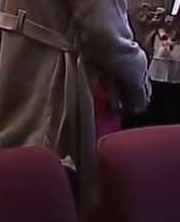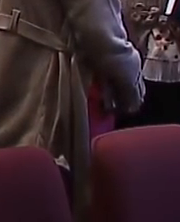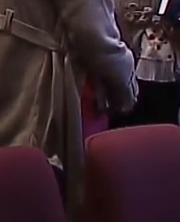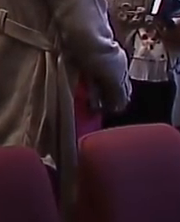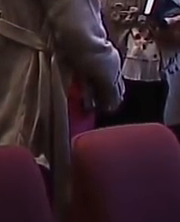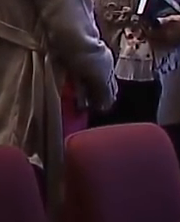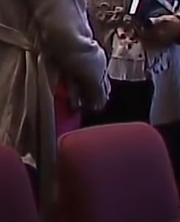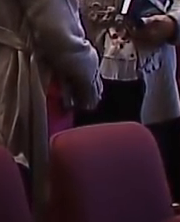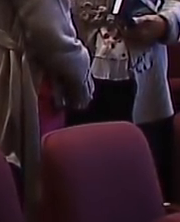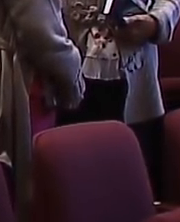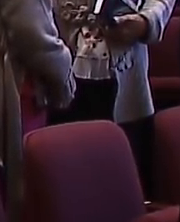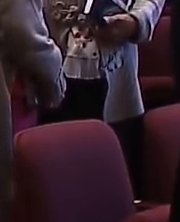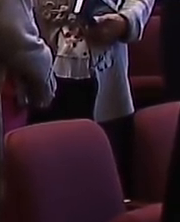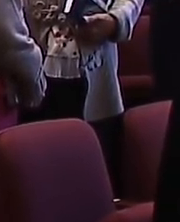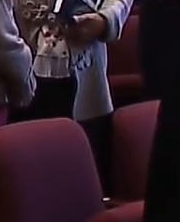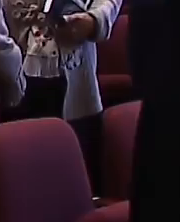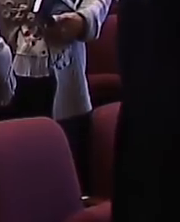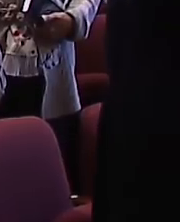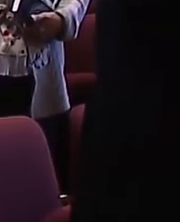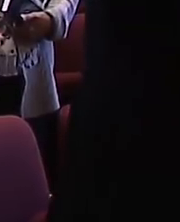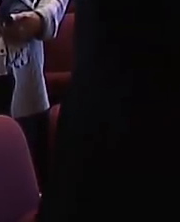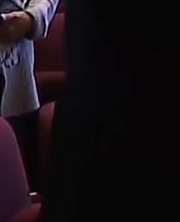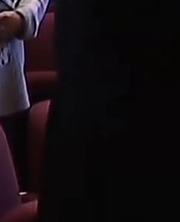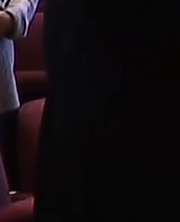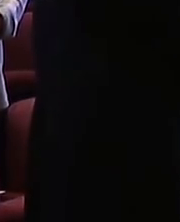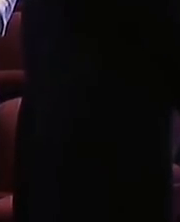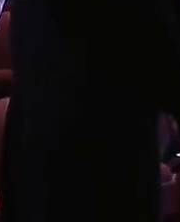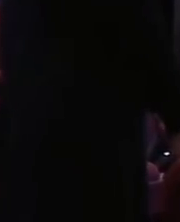Thank you.